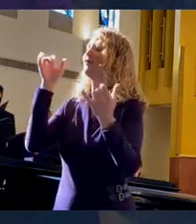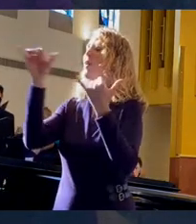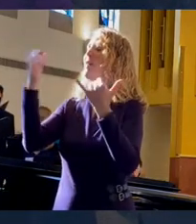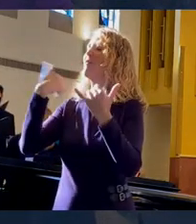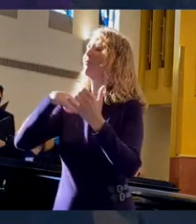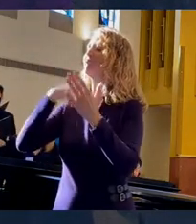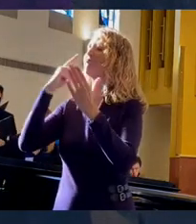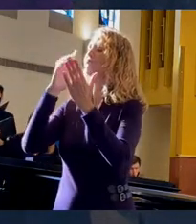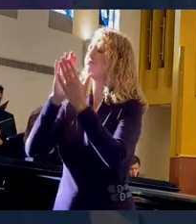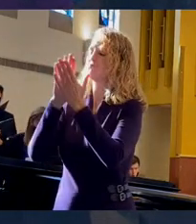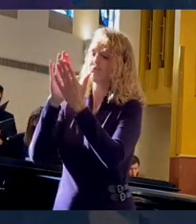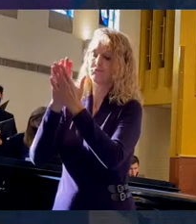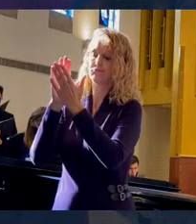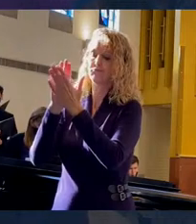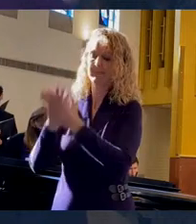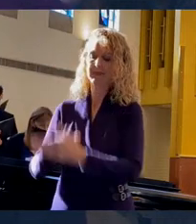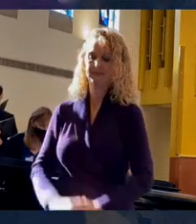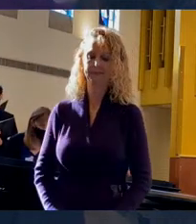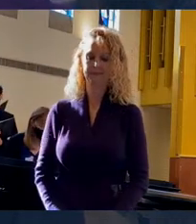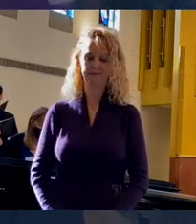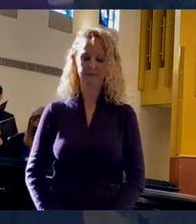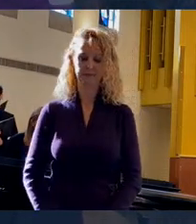we acclaim.